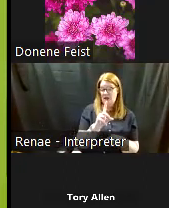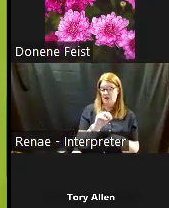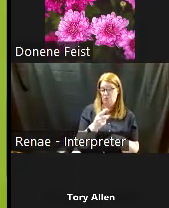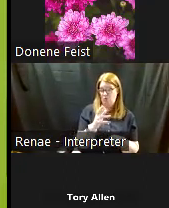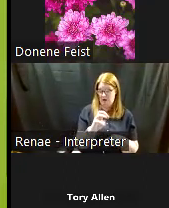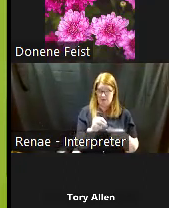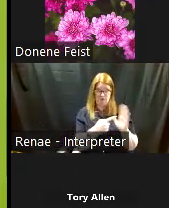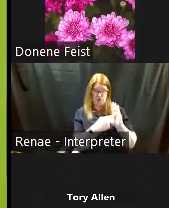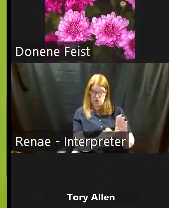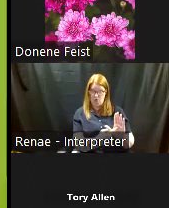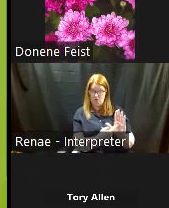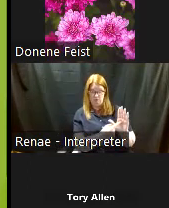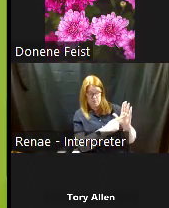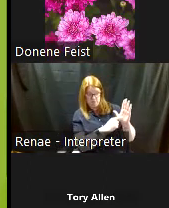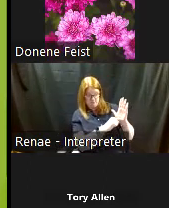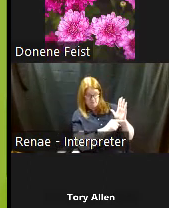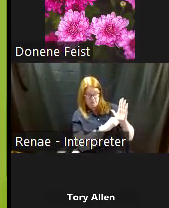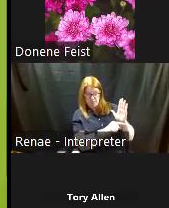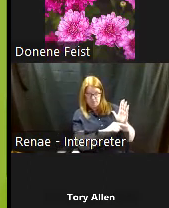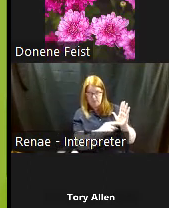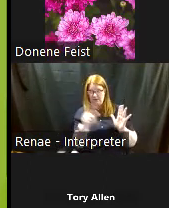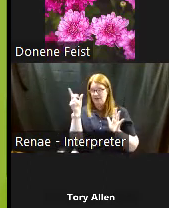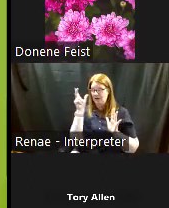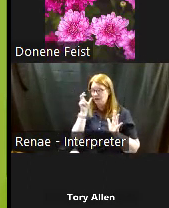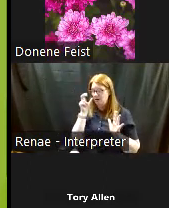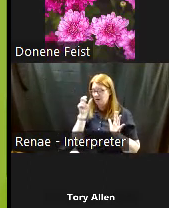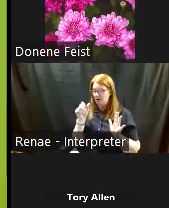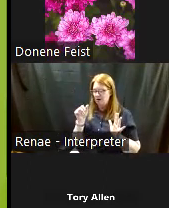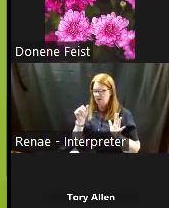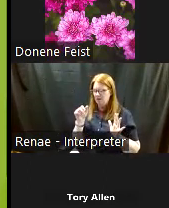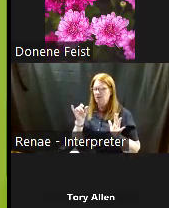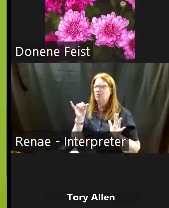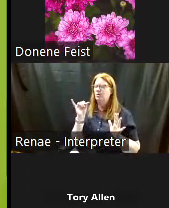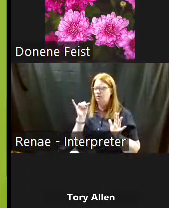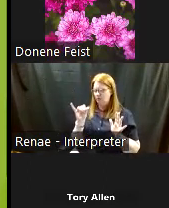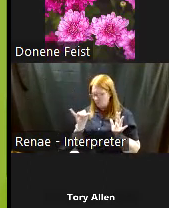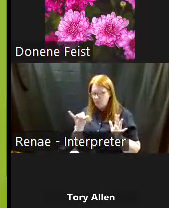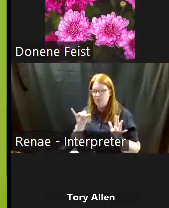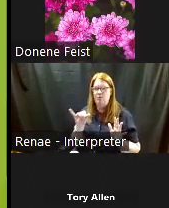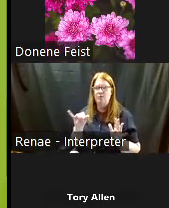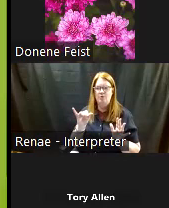simulation, usually parents are going to walk out of my office with a little bit of an understanding of where we're at.